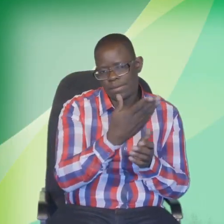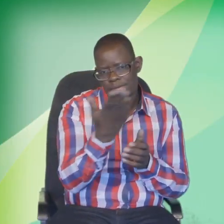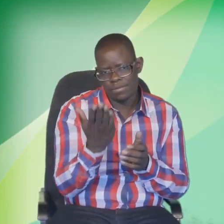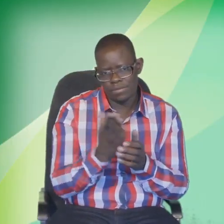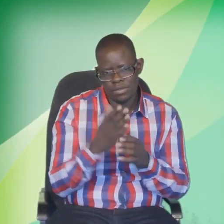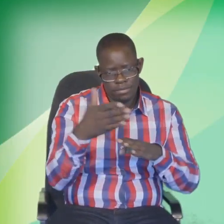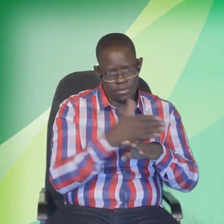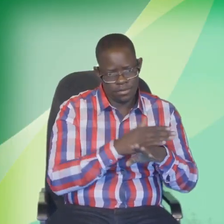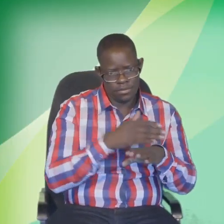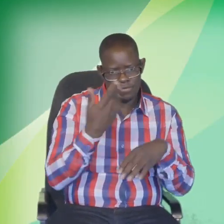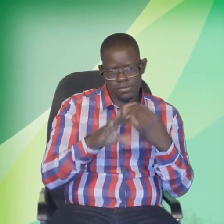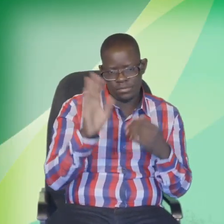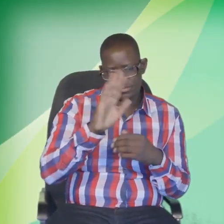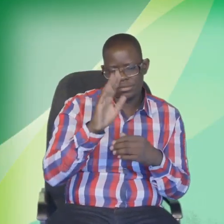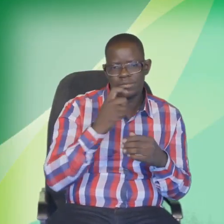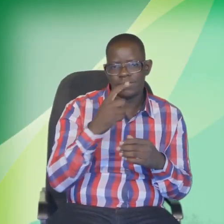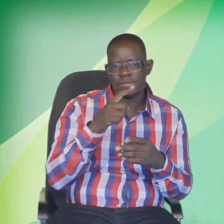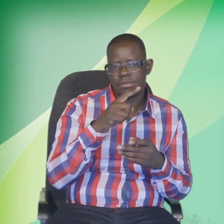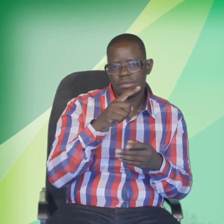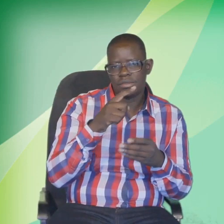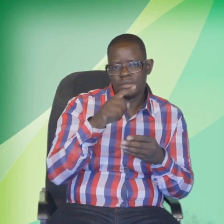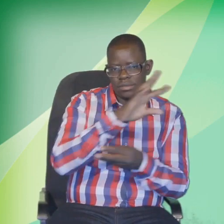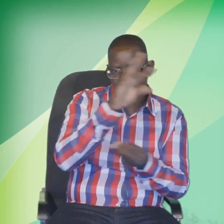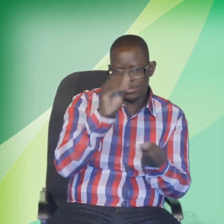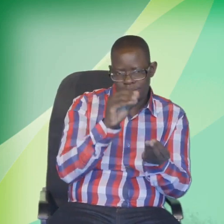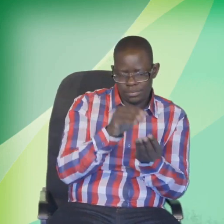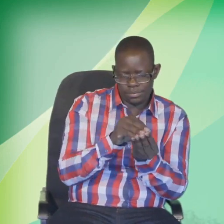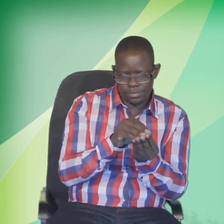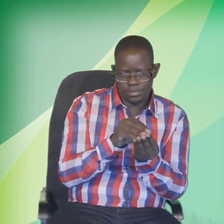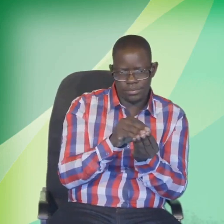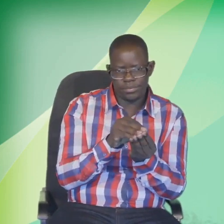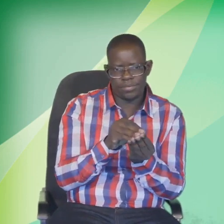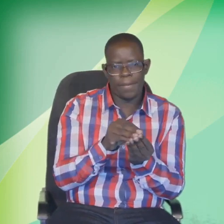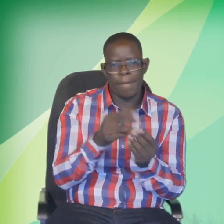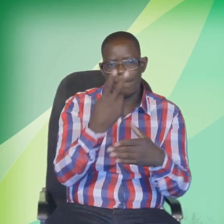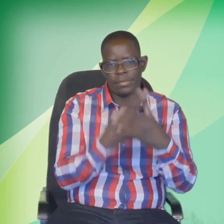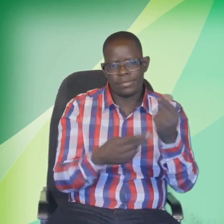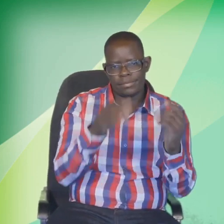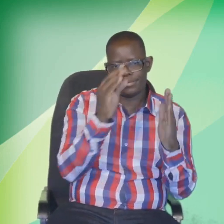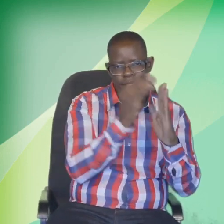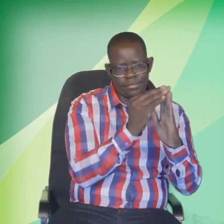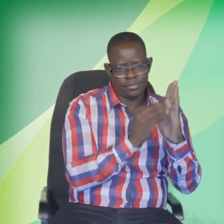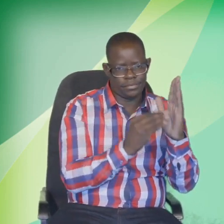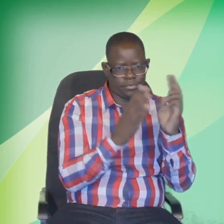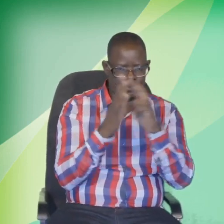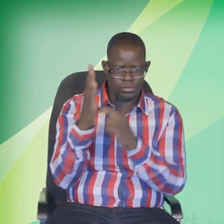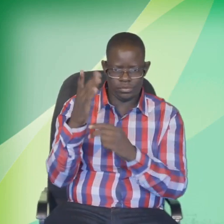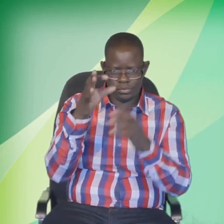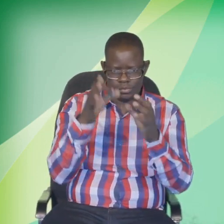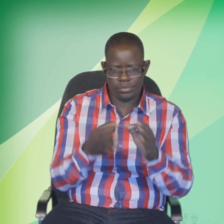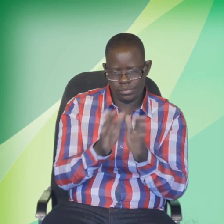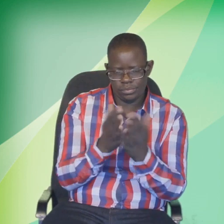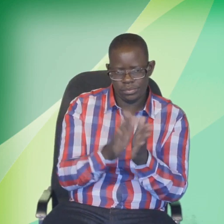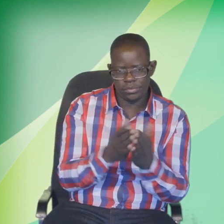Viewers, before we say goodbye, we must highlight some more points we have discussed today. The double entry system of accounting or bookkeeping means